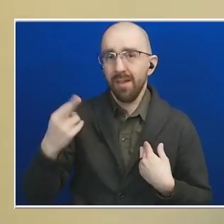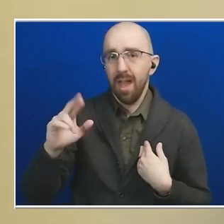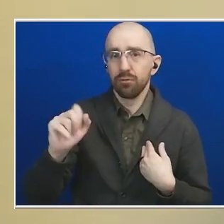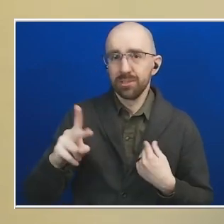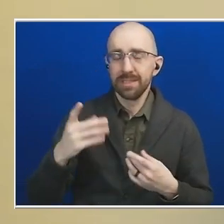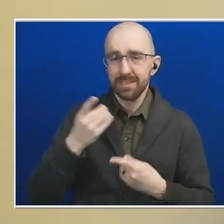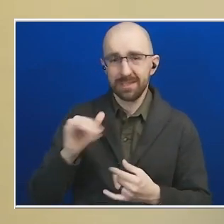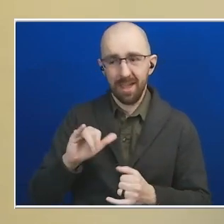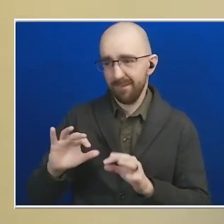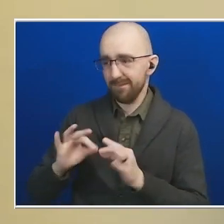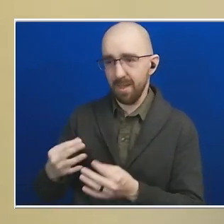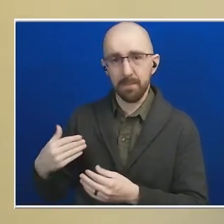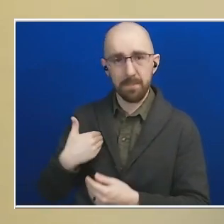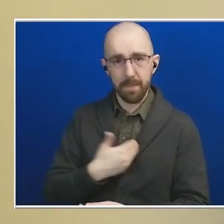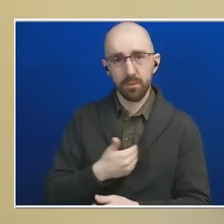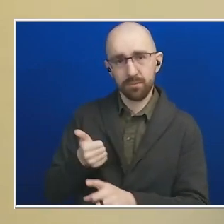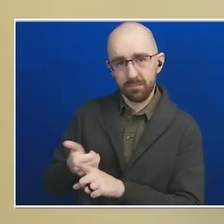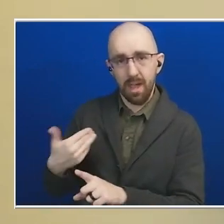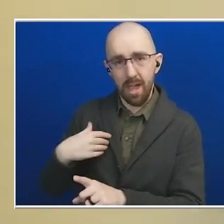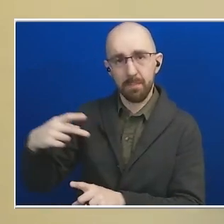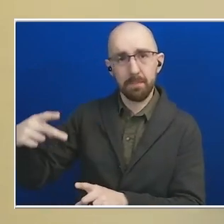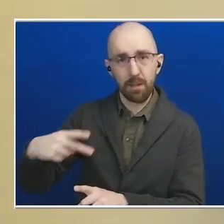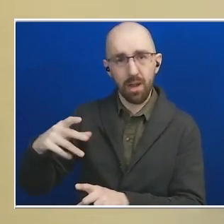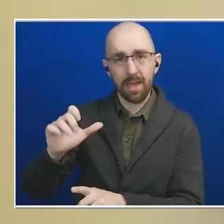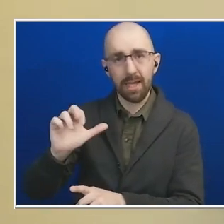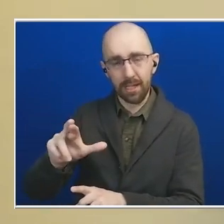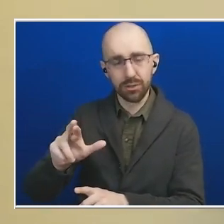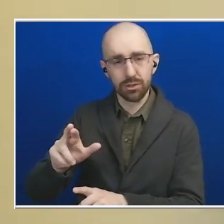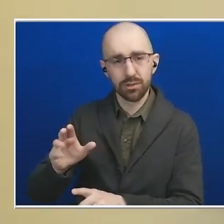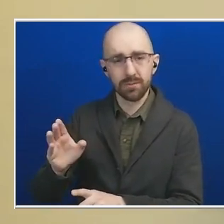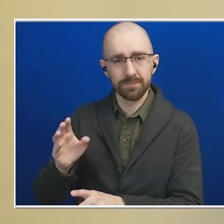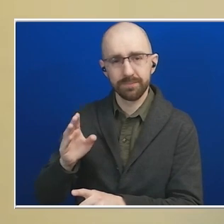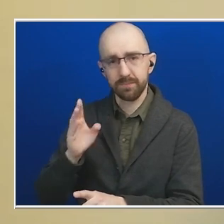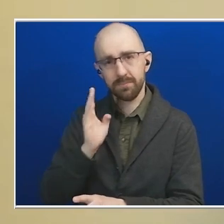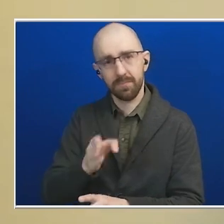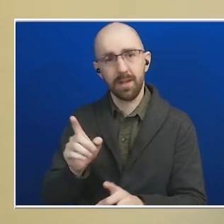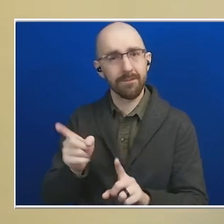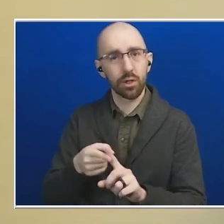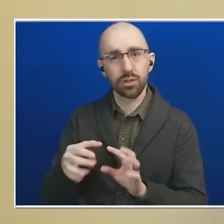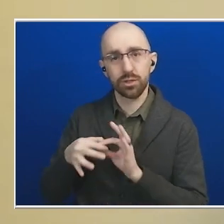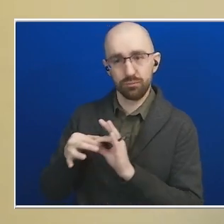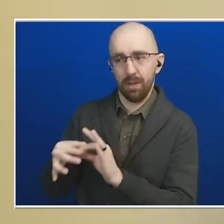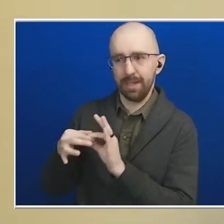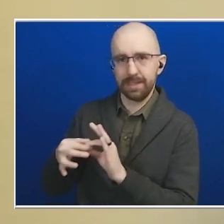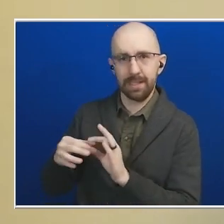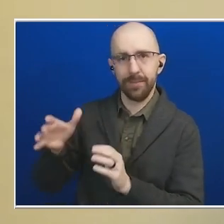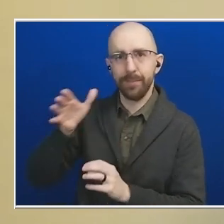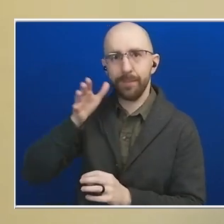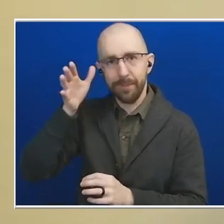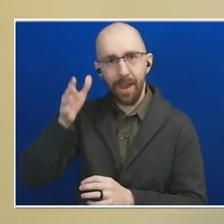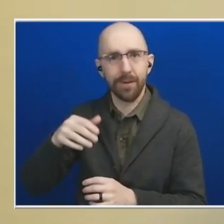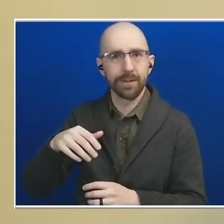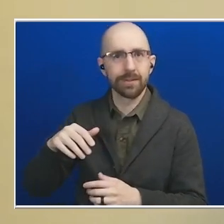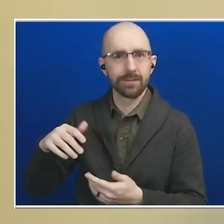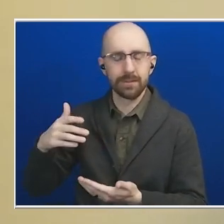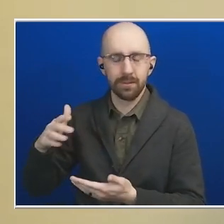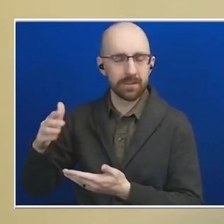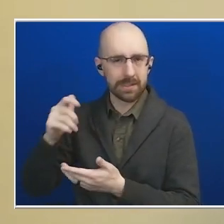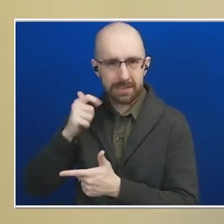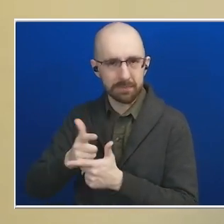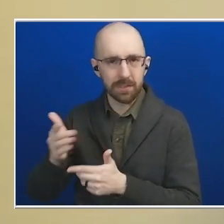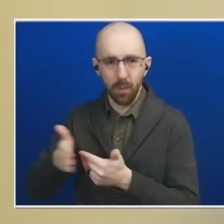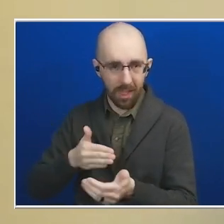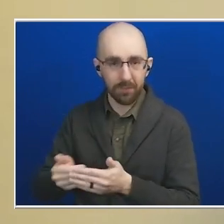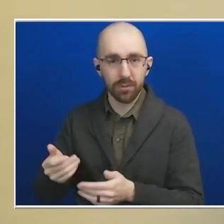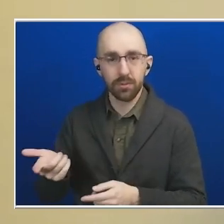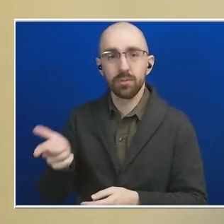with pancreatic cancer, a direct first-degree relative, you have a twofold increase in the risk of pancreatic